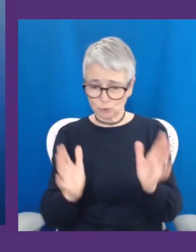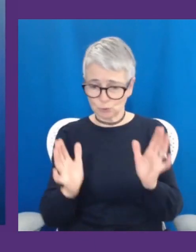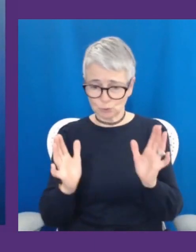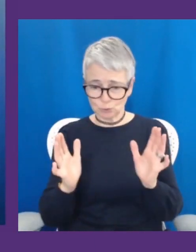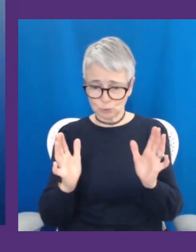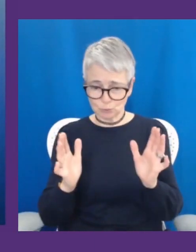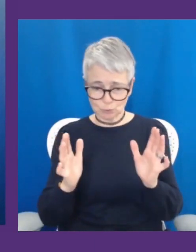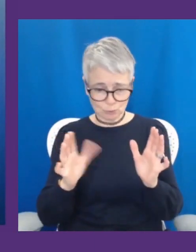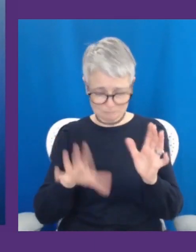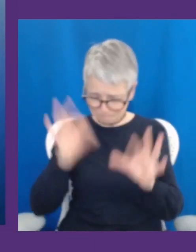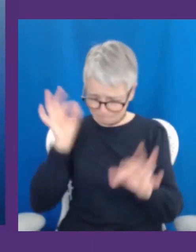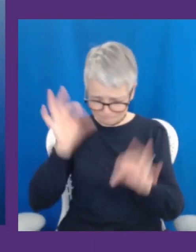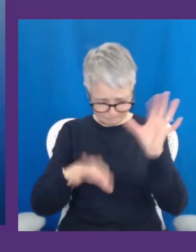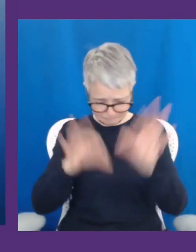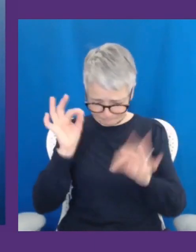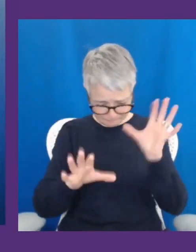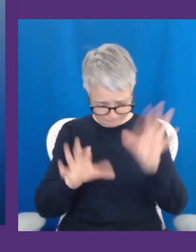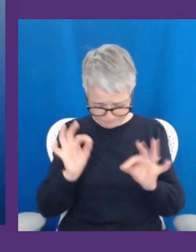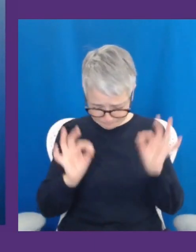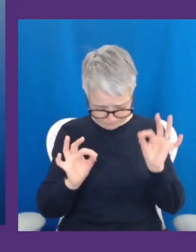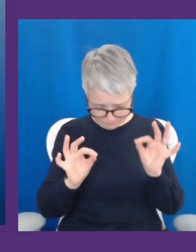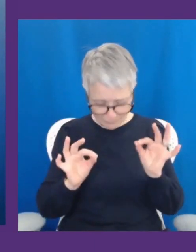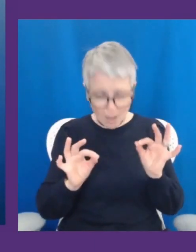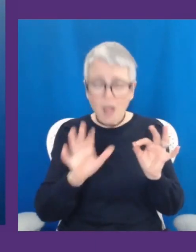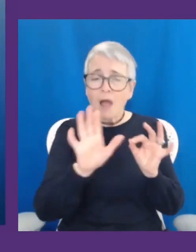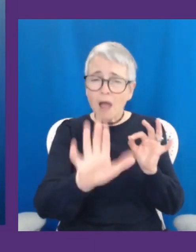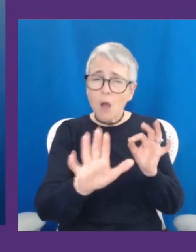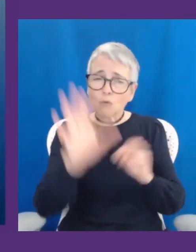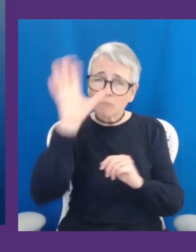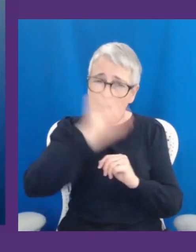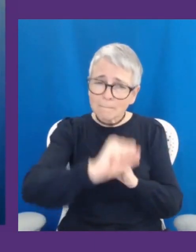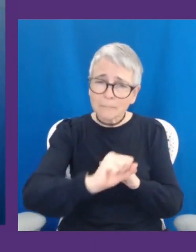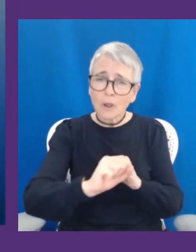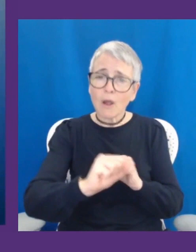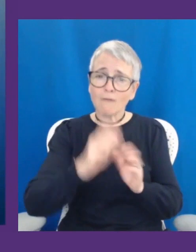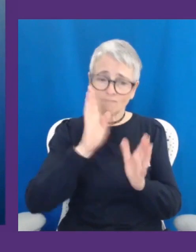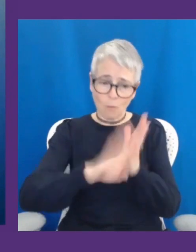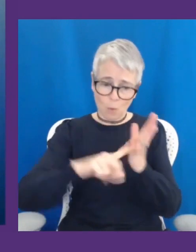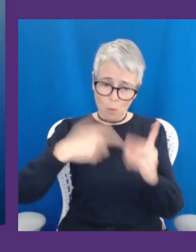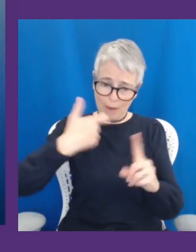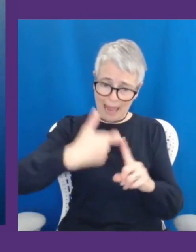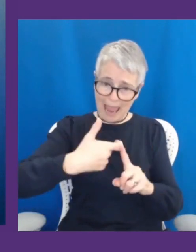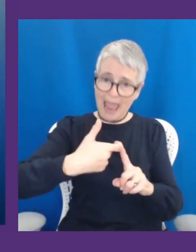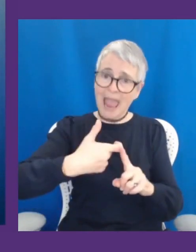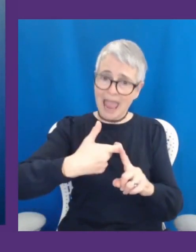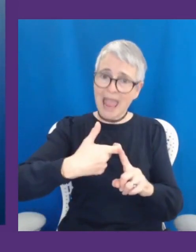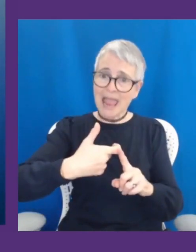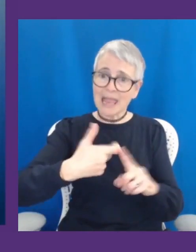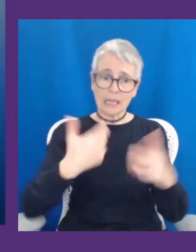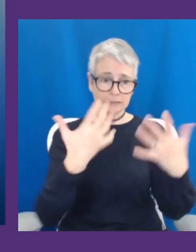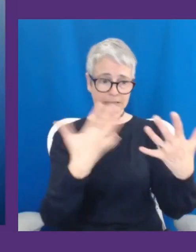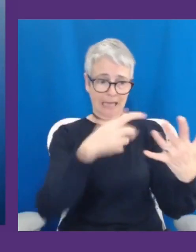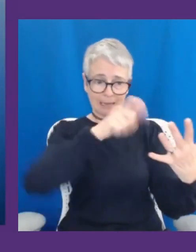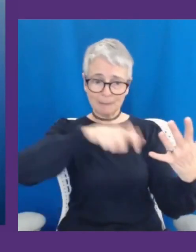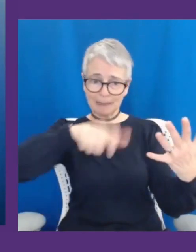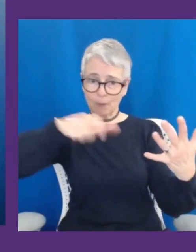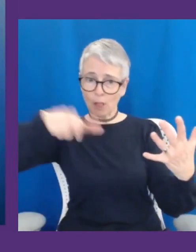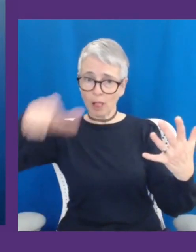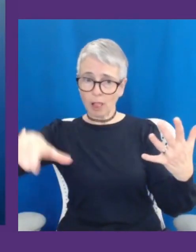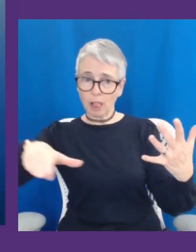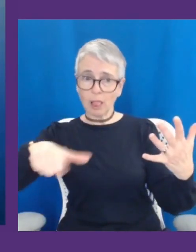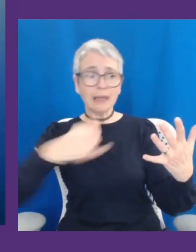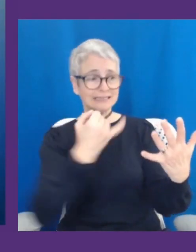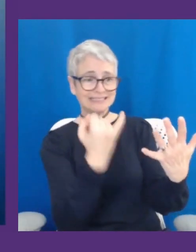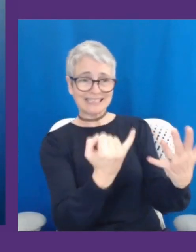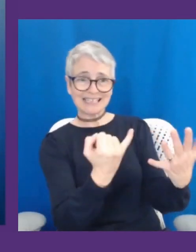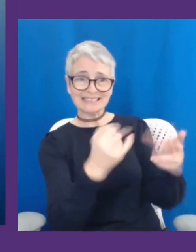the UK alone, 6 out of 10 people who died from COVID had disabilities. We heard about the